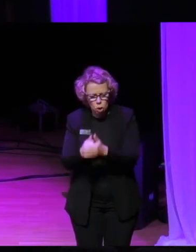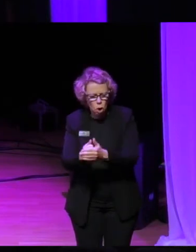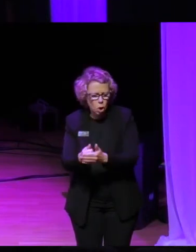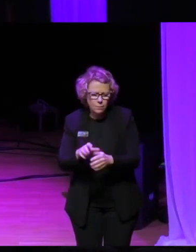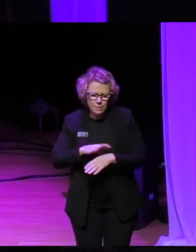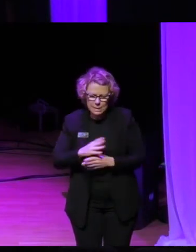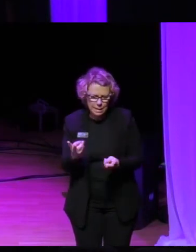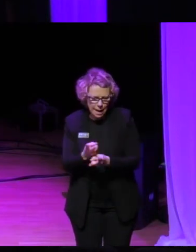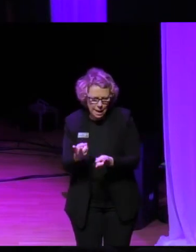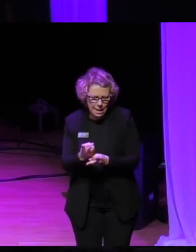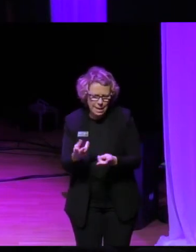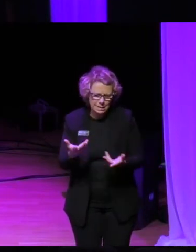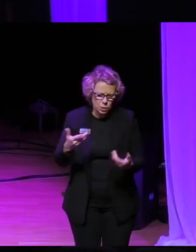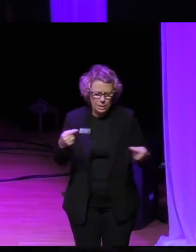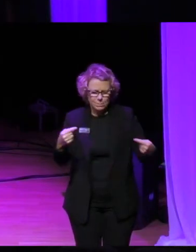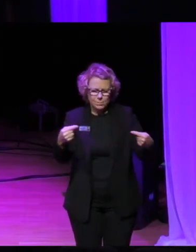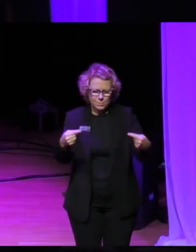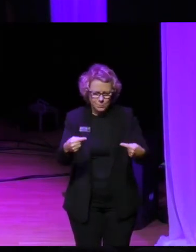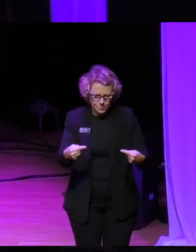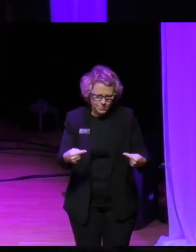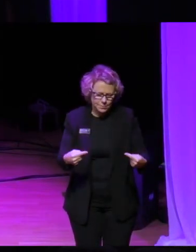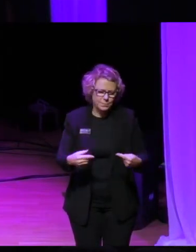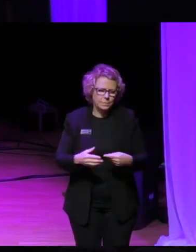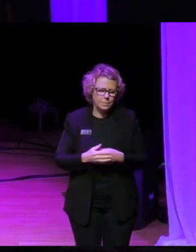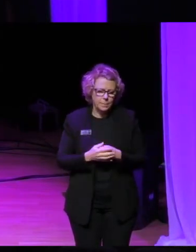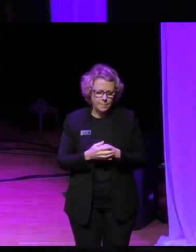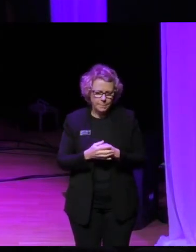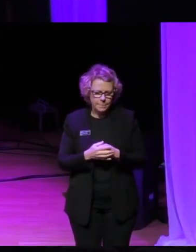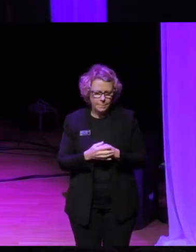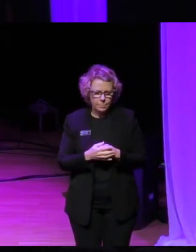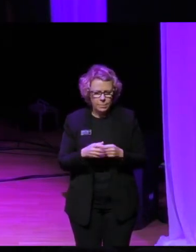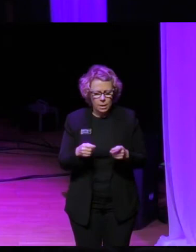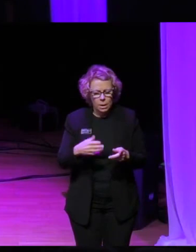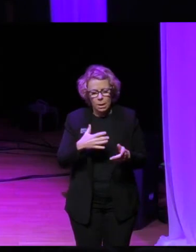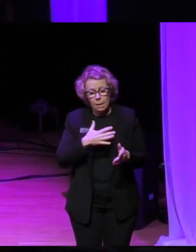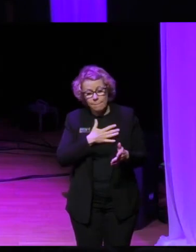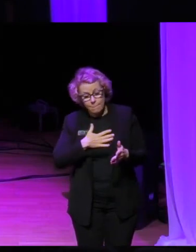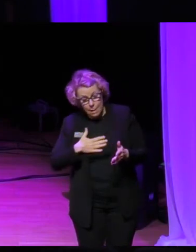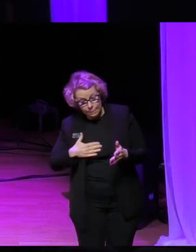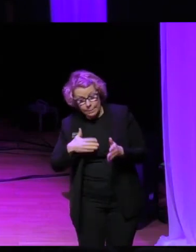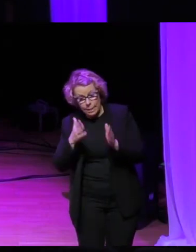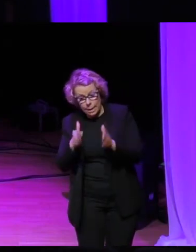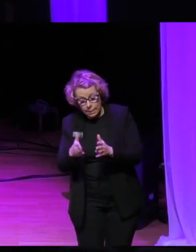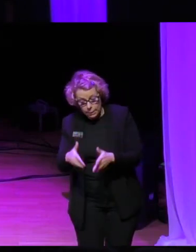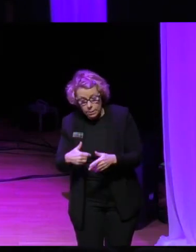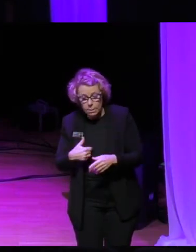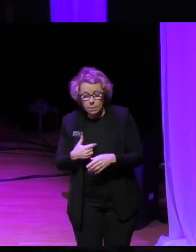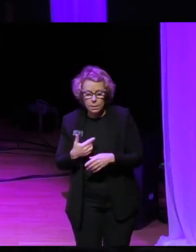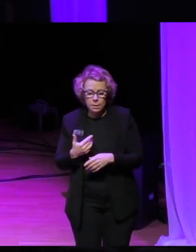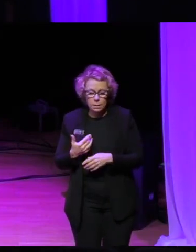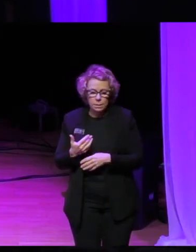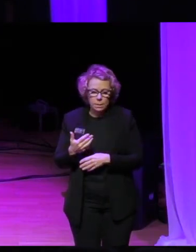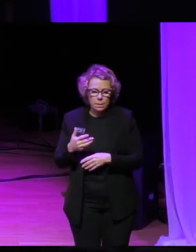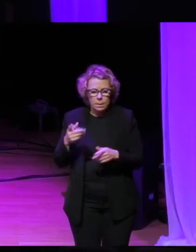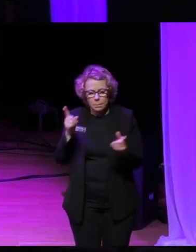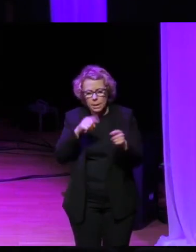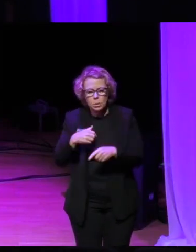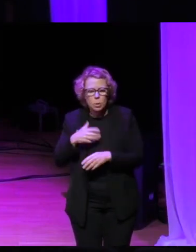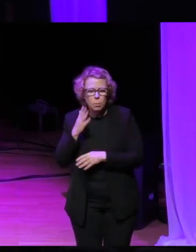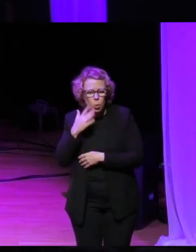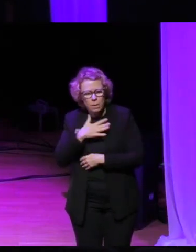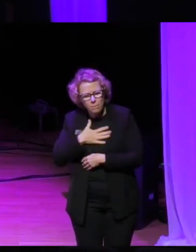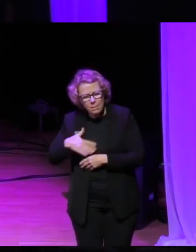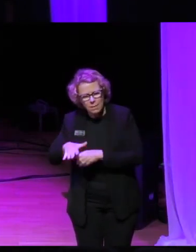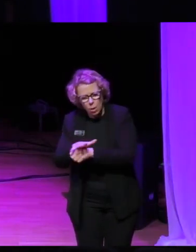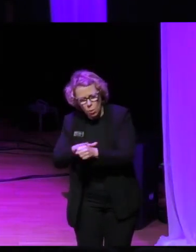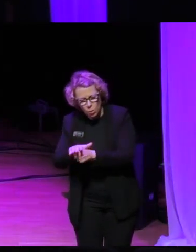way, and that was one of the critical questions in the Texas case involving clinic regulations, where